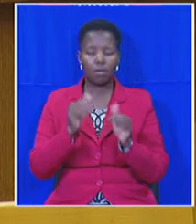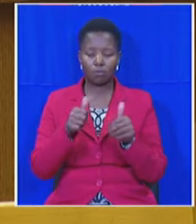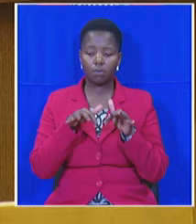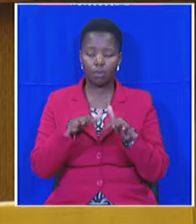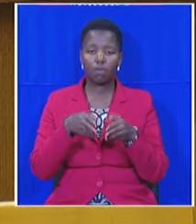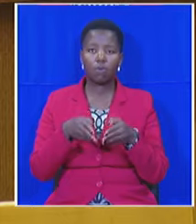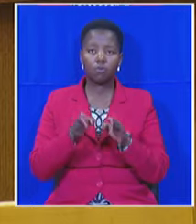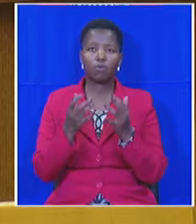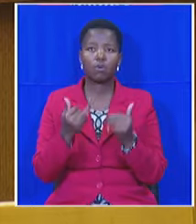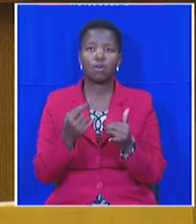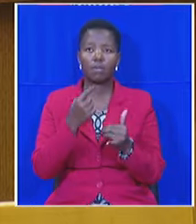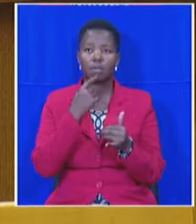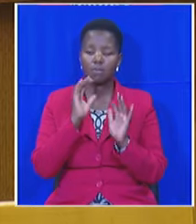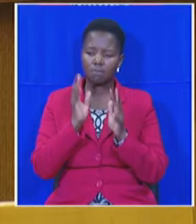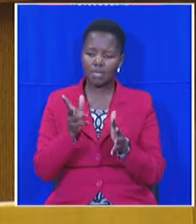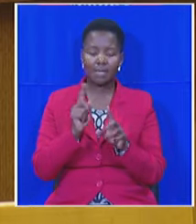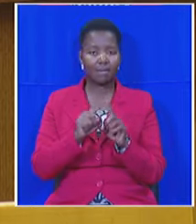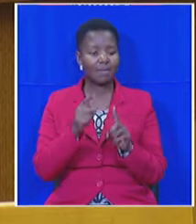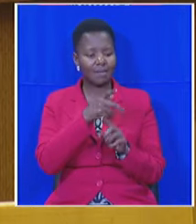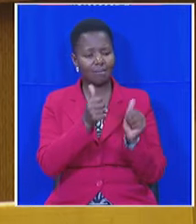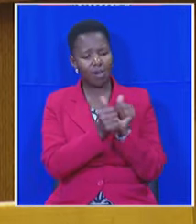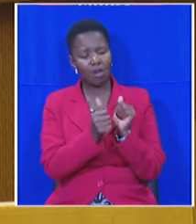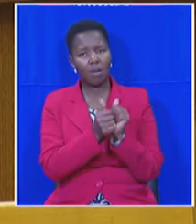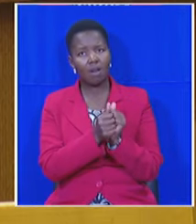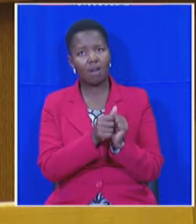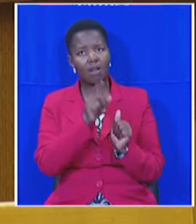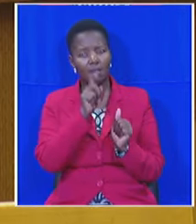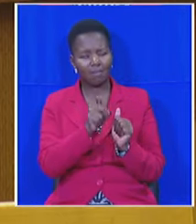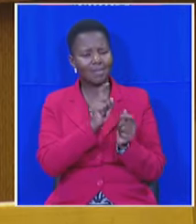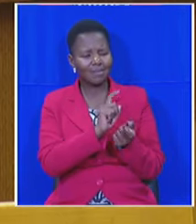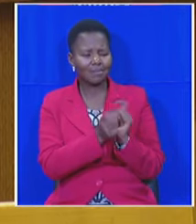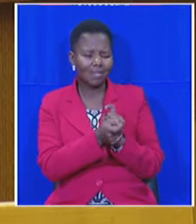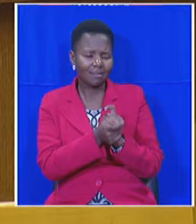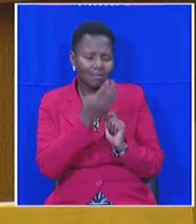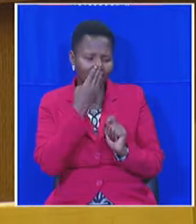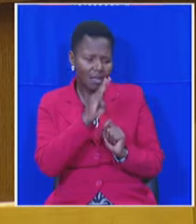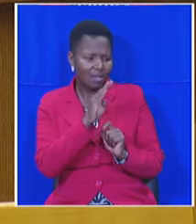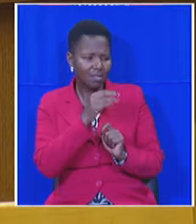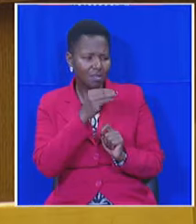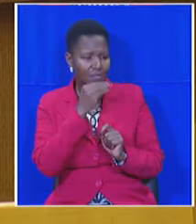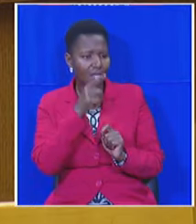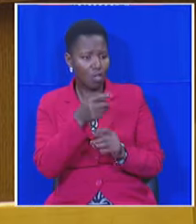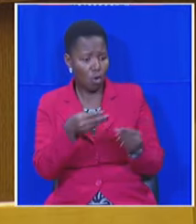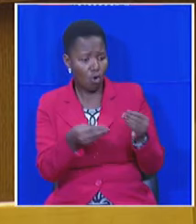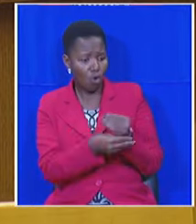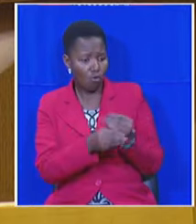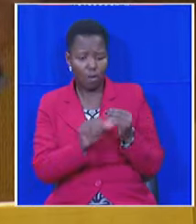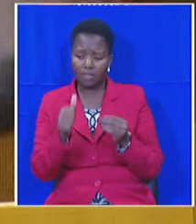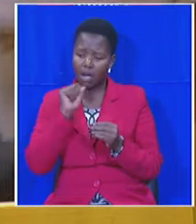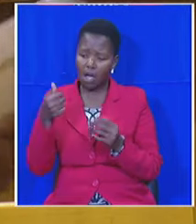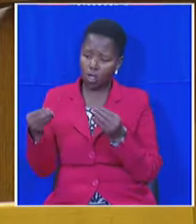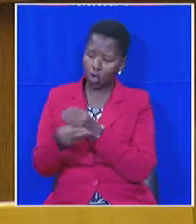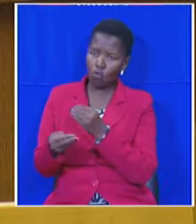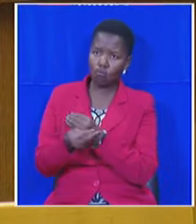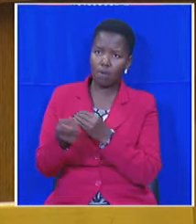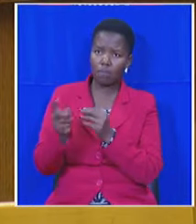So this is generally the challenge. But my colleagues here must get their act together, Honorable Chairperson. You can't be corrupt and call somebody else corrupt. You can't